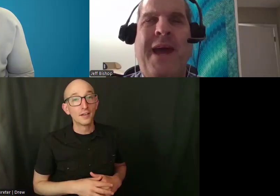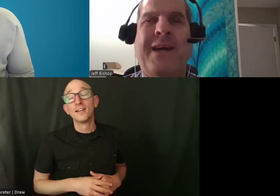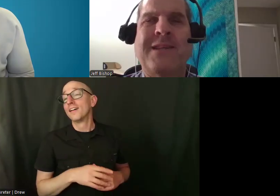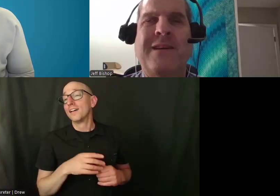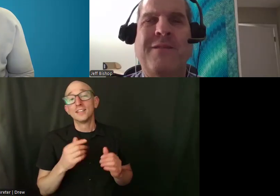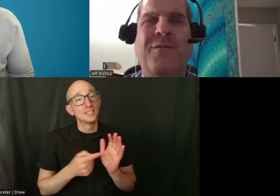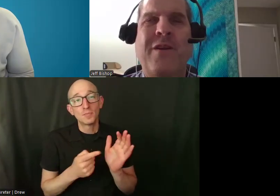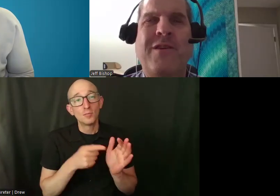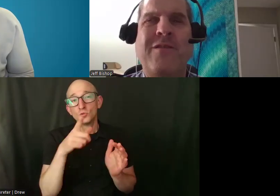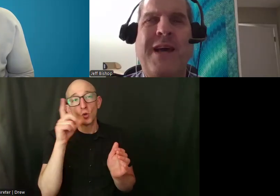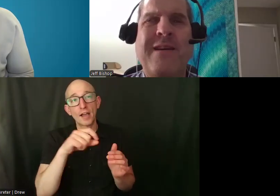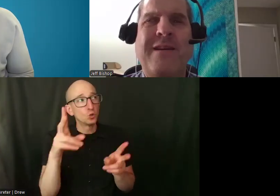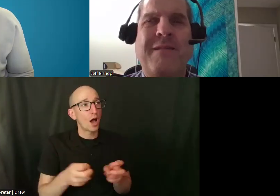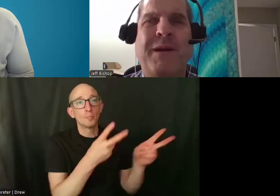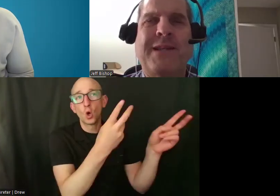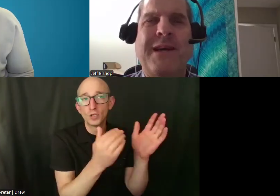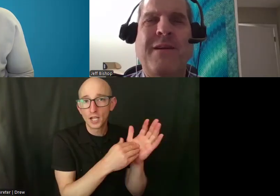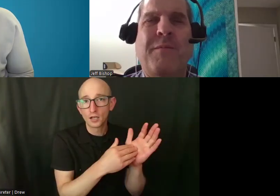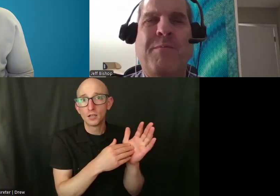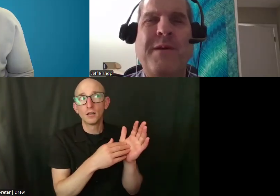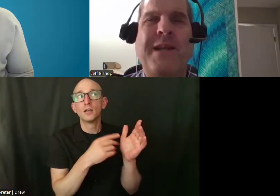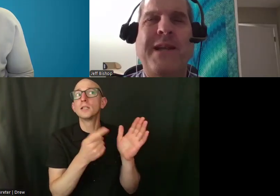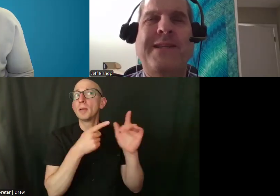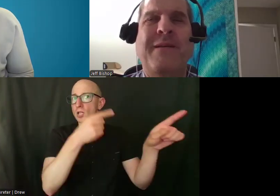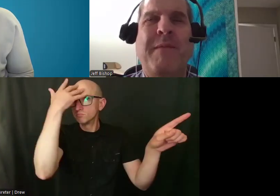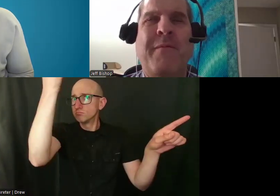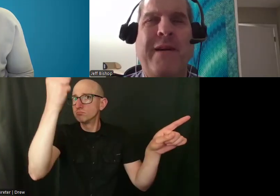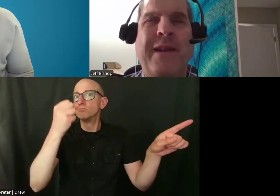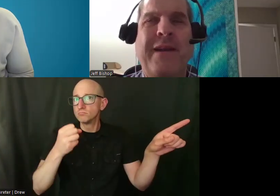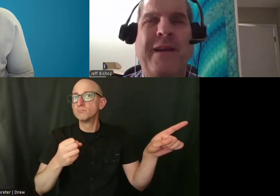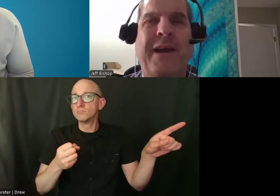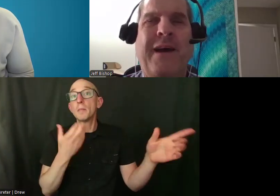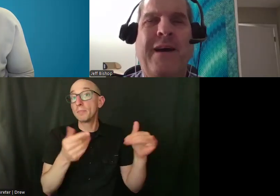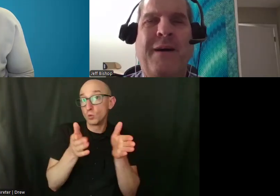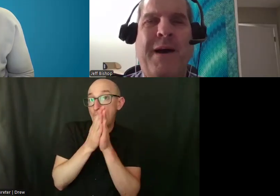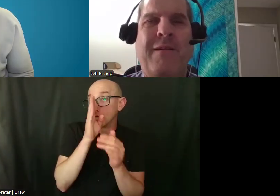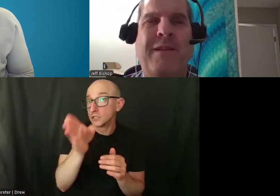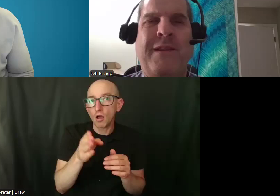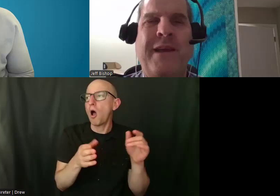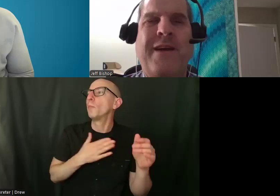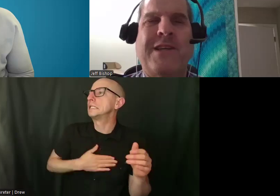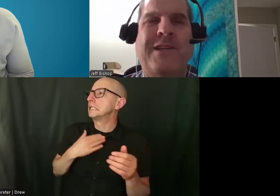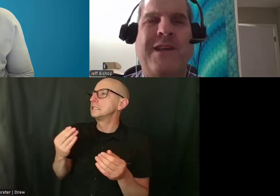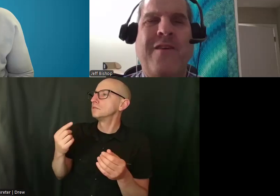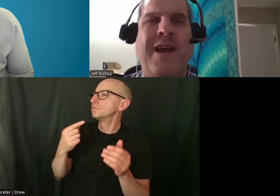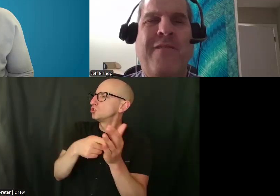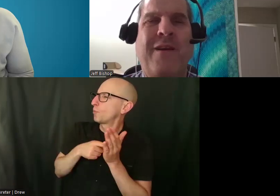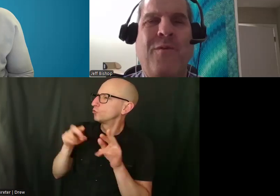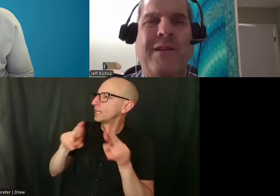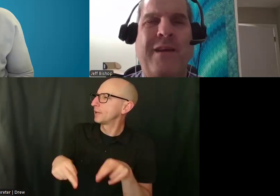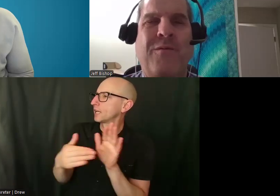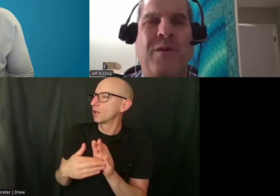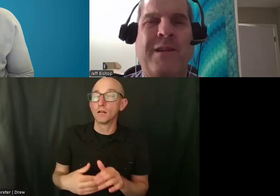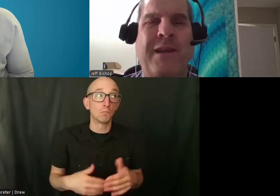may ask for you to do that, but it's got a pretty decent memory about the interactions that you're